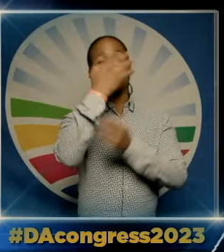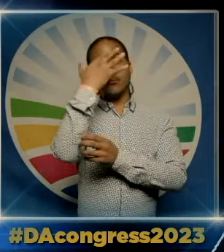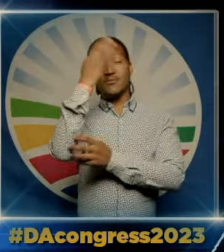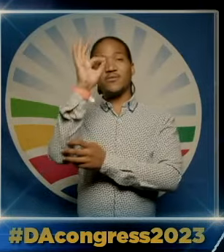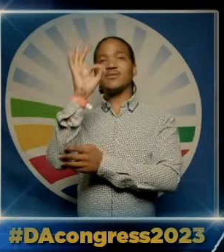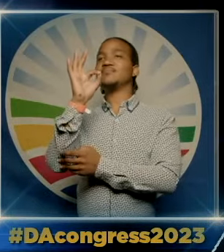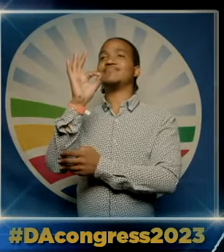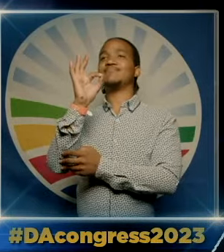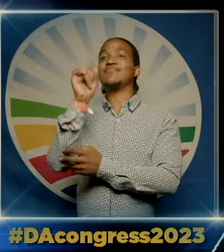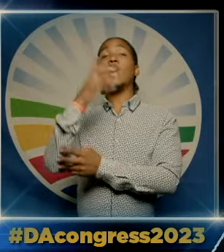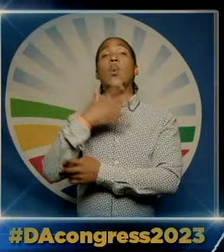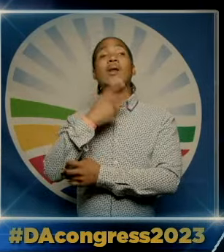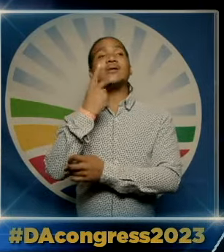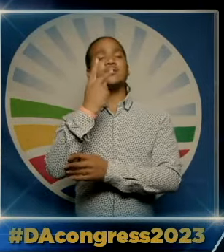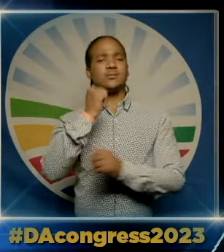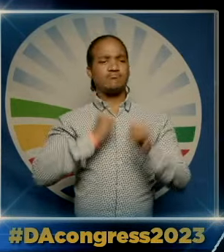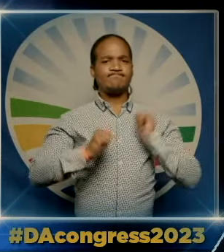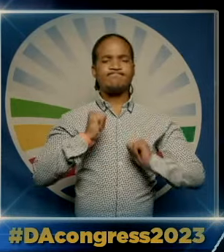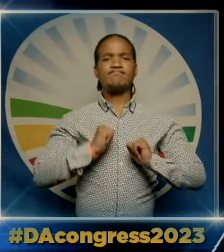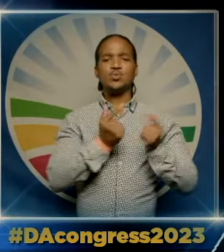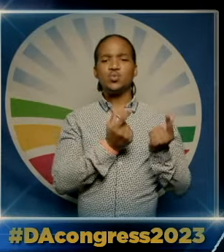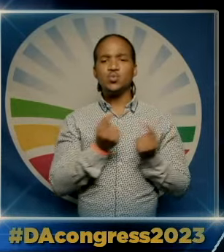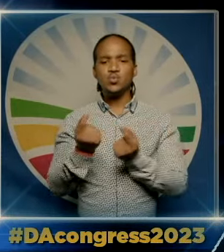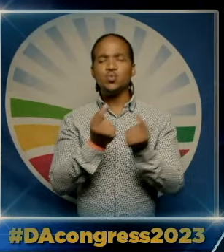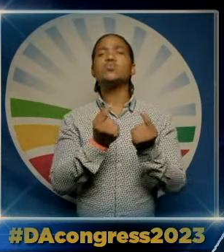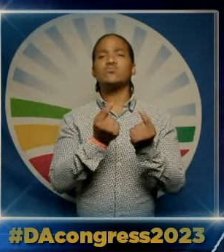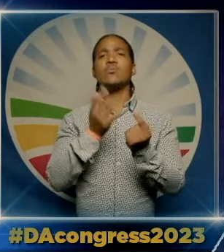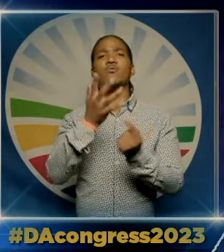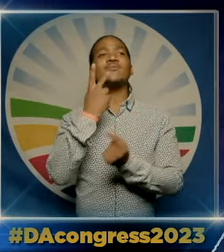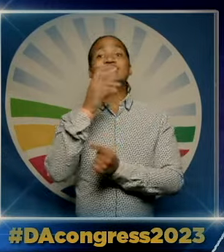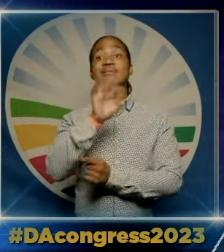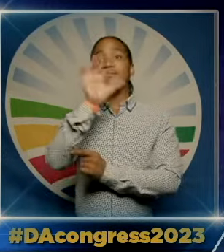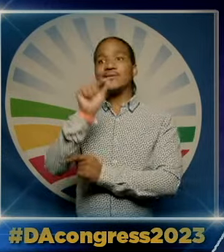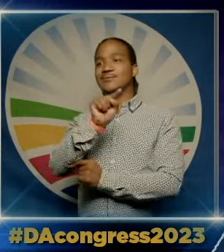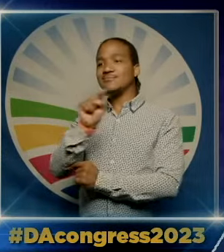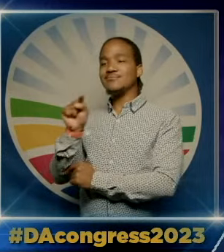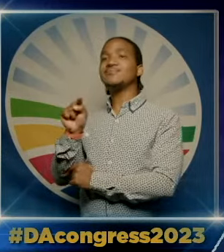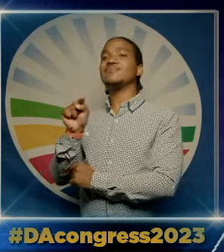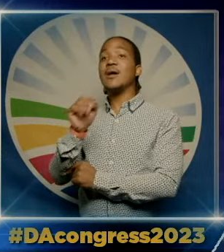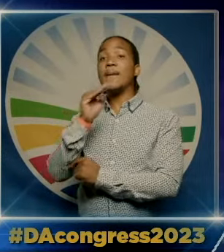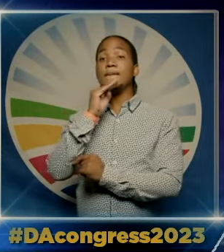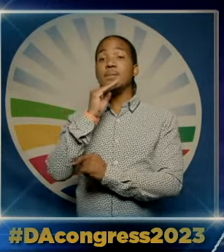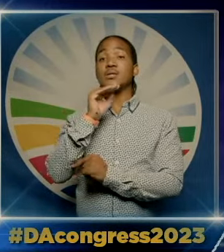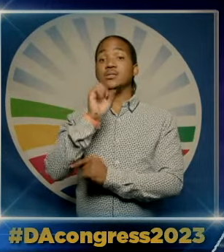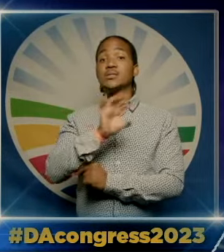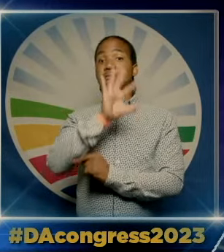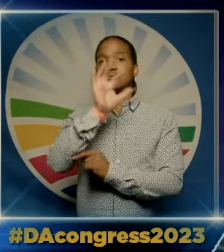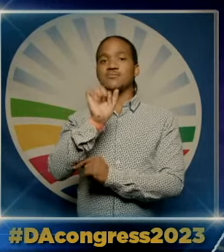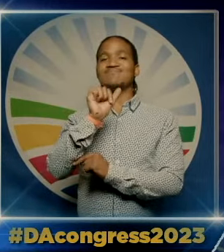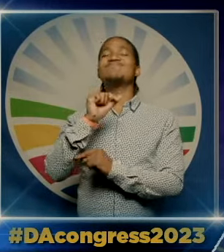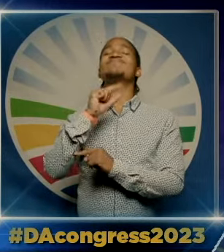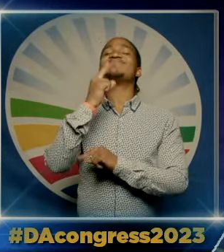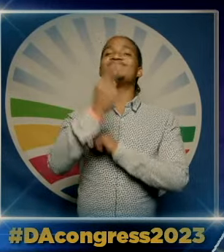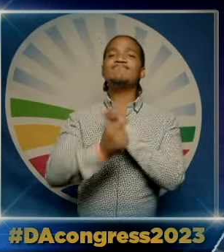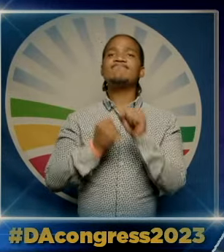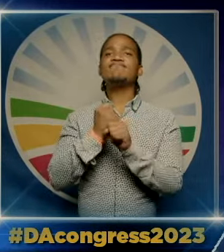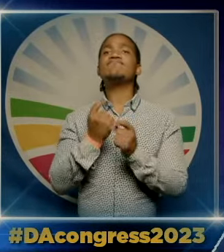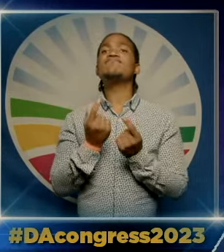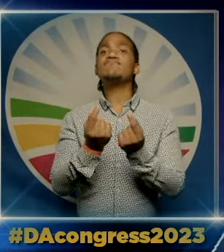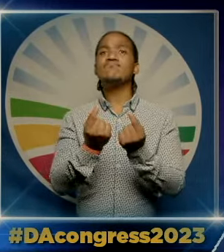see action. They want to see results. South Africa will go next year to the polls to